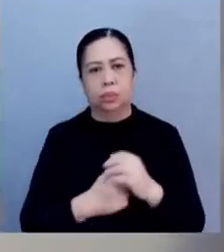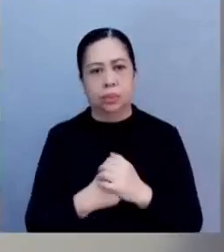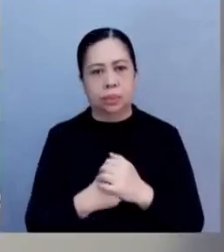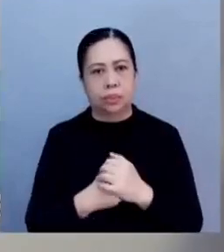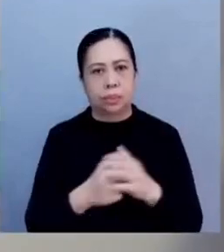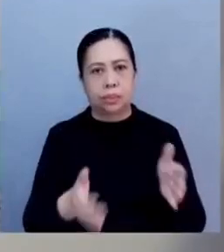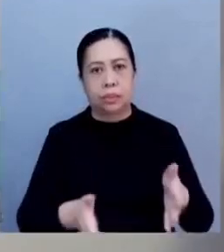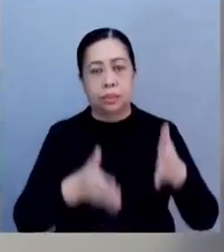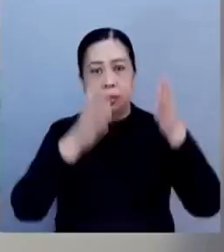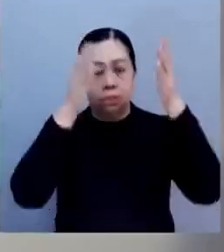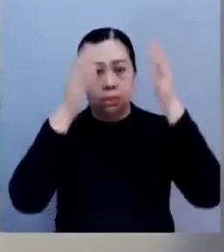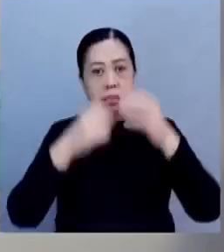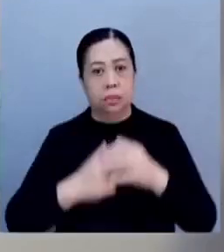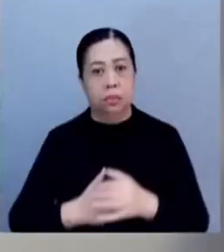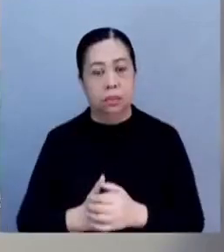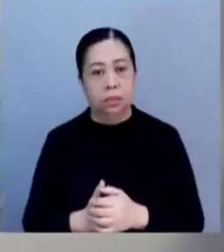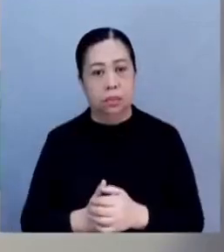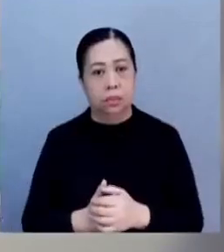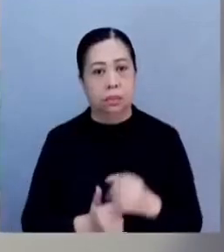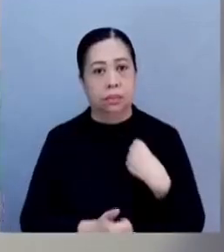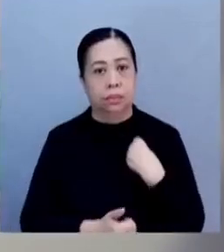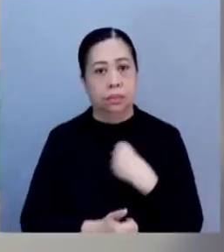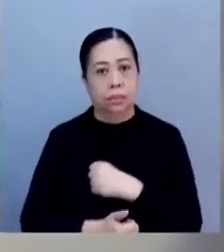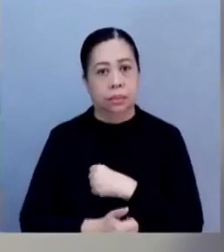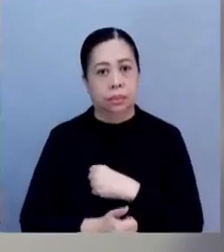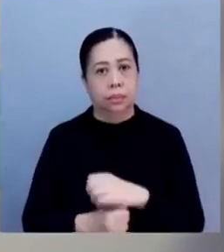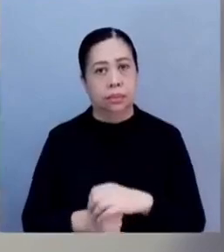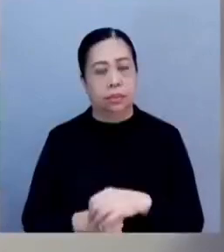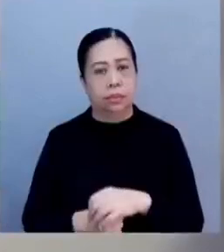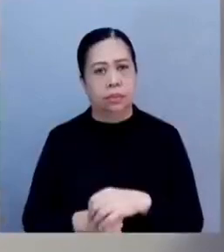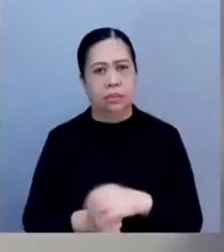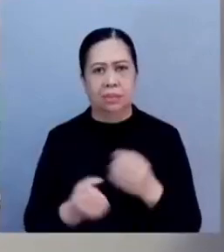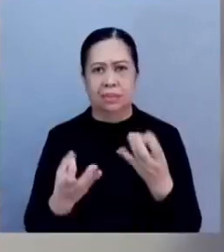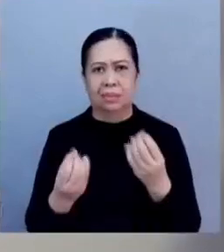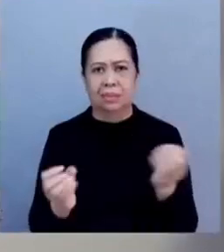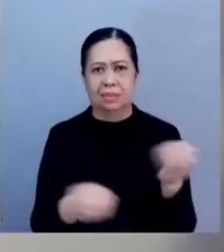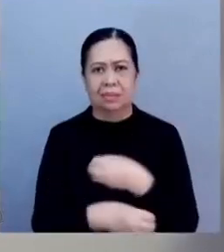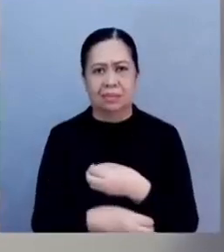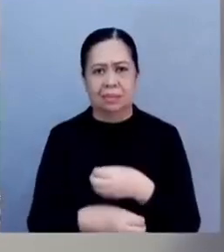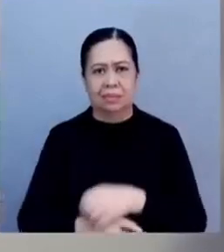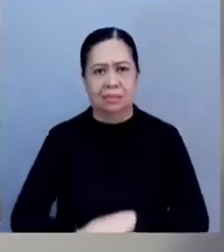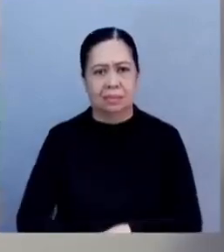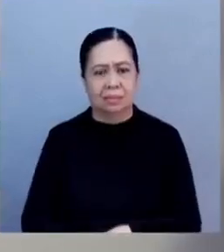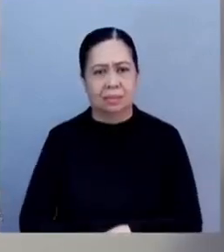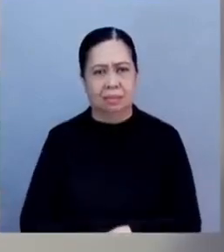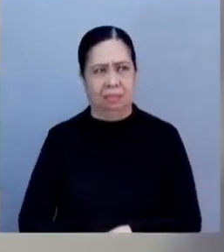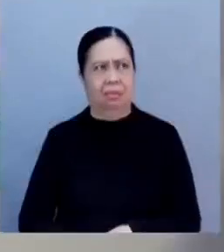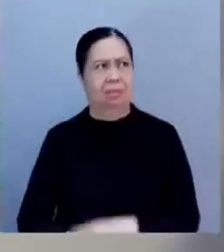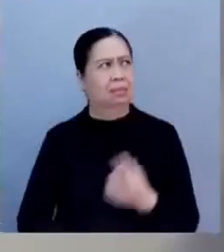gusali ng Senado, ang daming opisina. Eh sabi